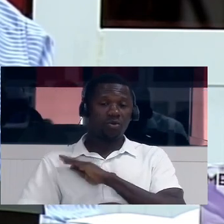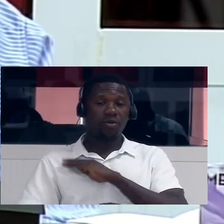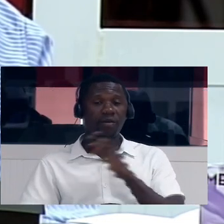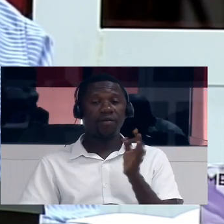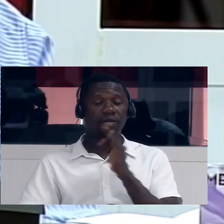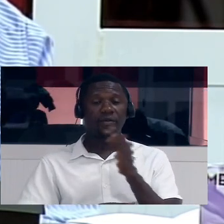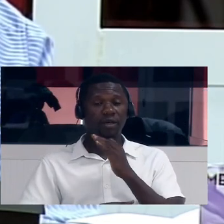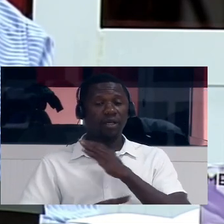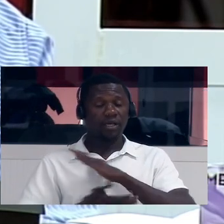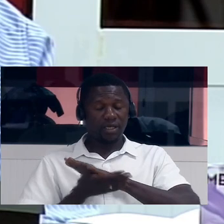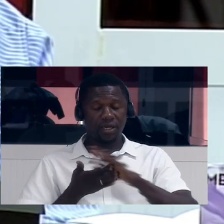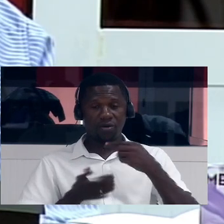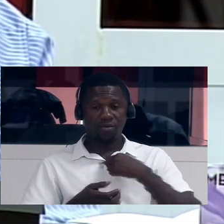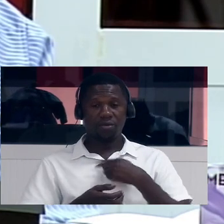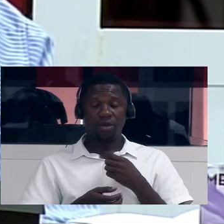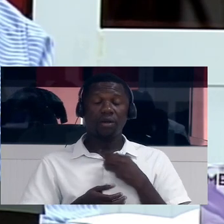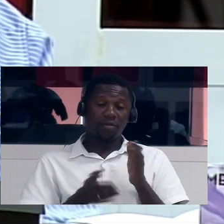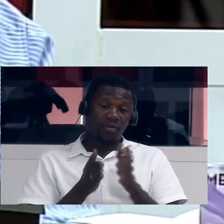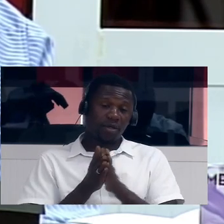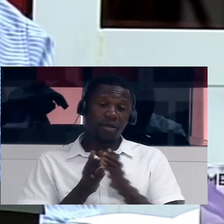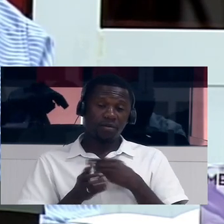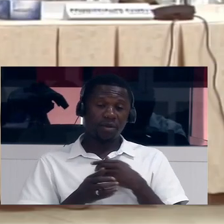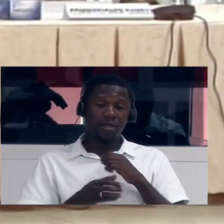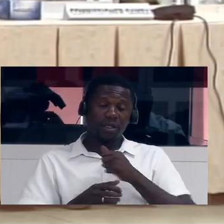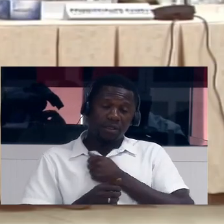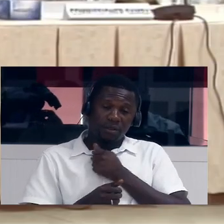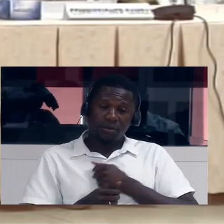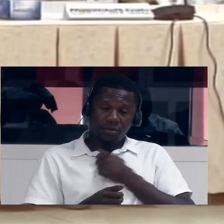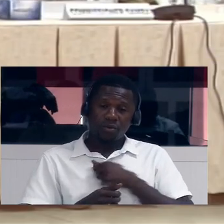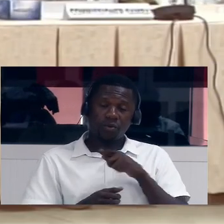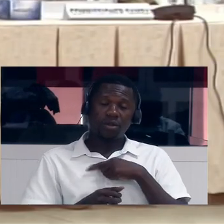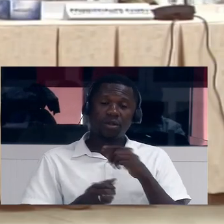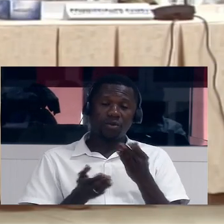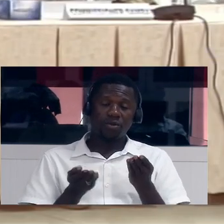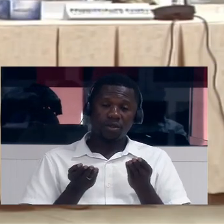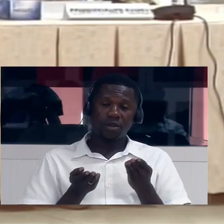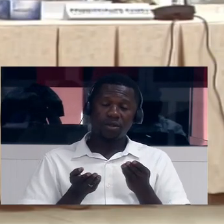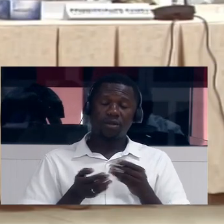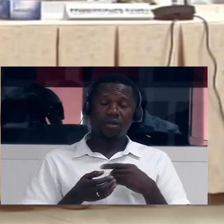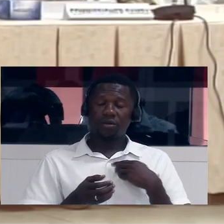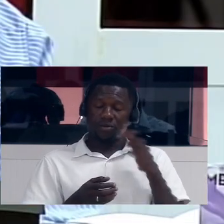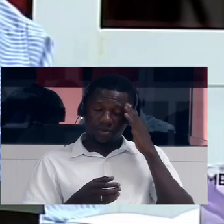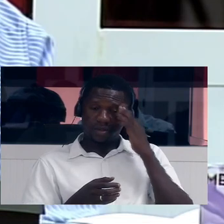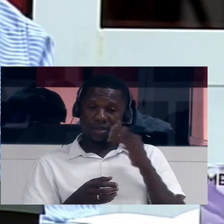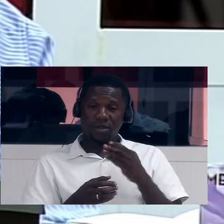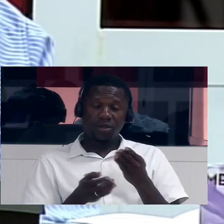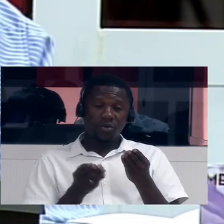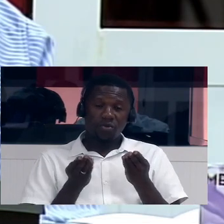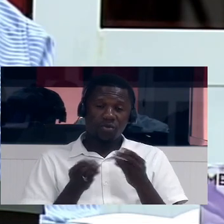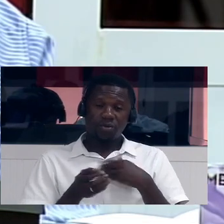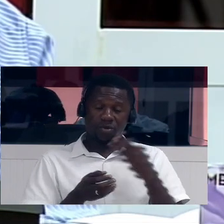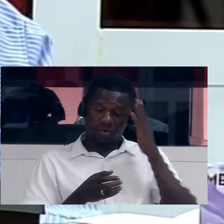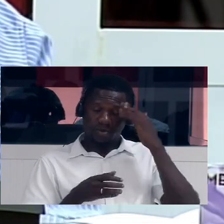branded as being sympathetic with the students, undoubtedly. And unfortunately, I don't think the students were aware of that. Branded by